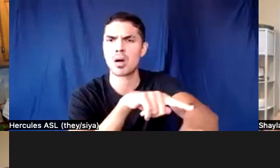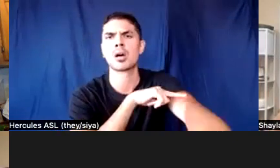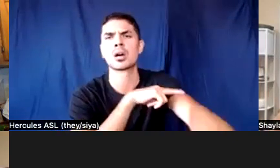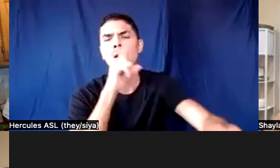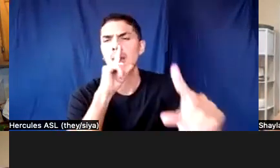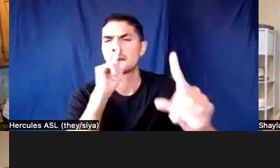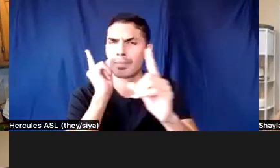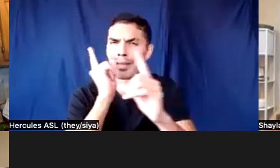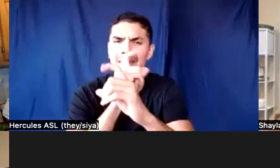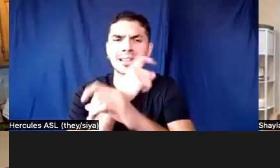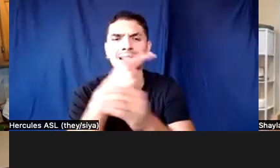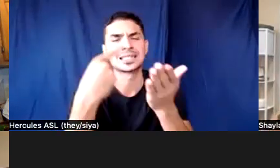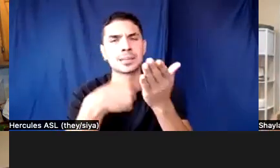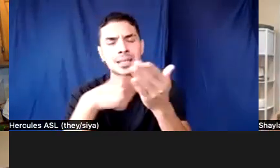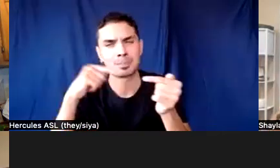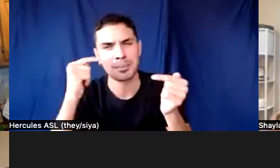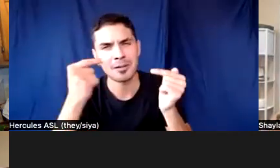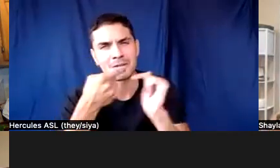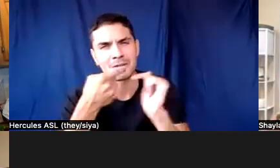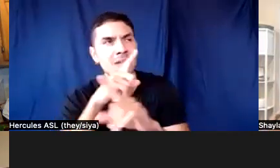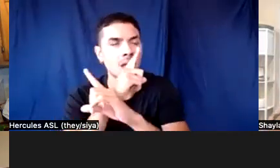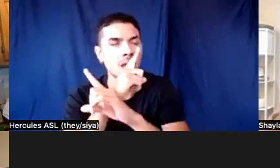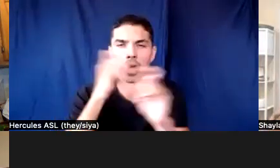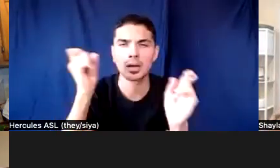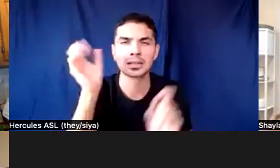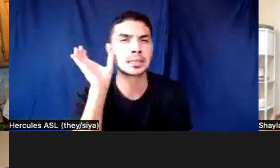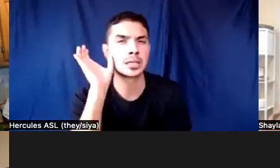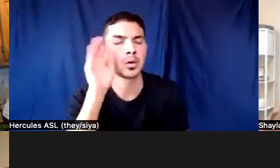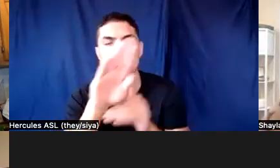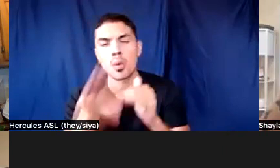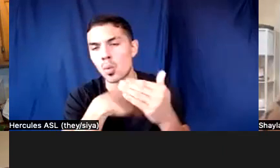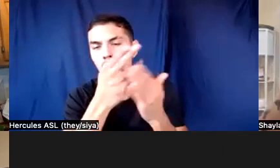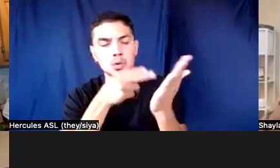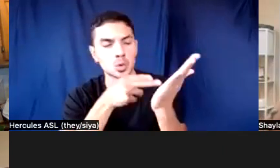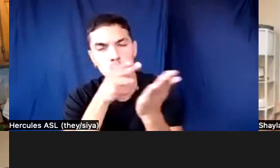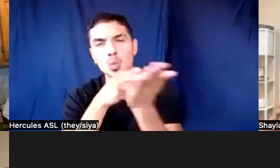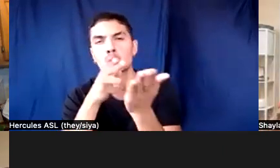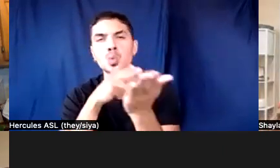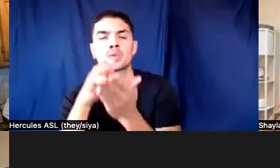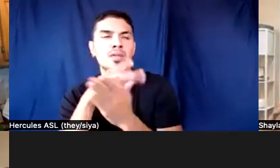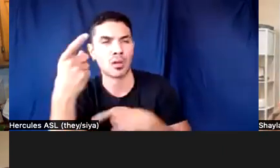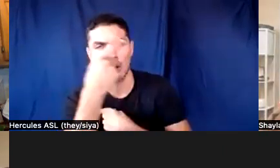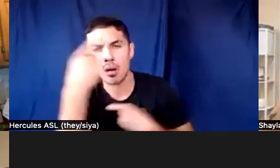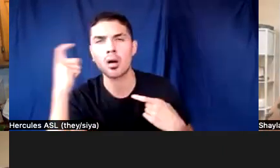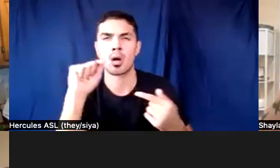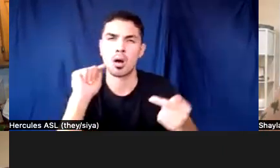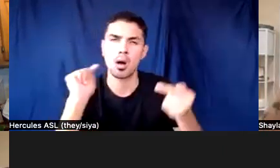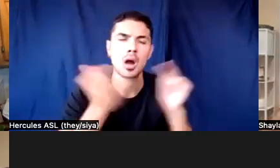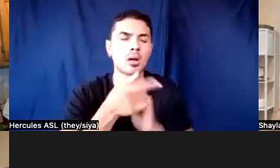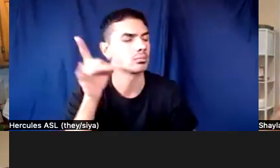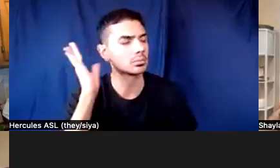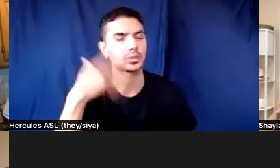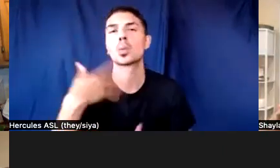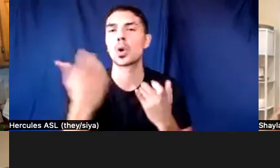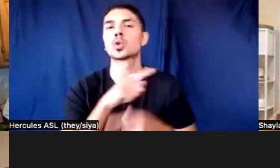and sometimes painful and ugly to hear all that truth and harm. So, you know, I just want you to take